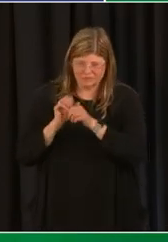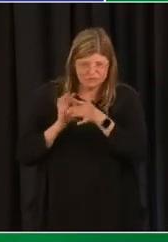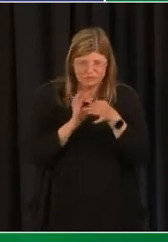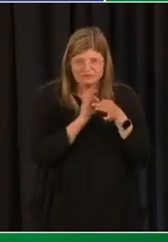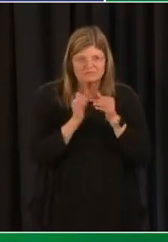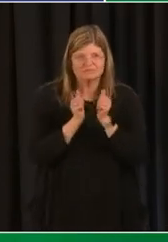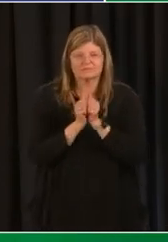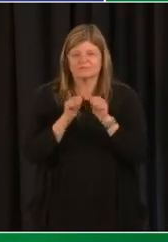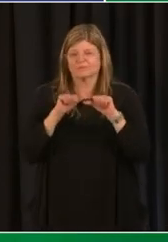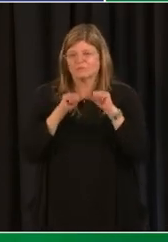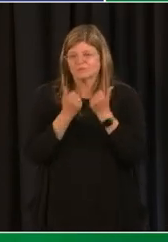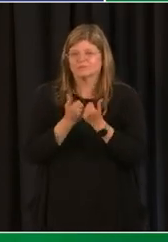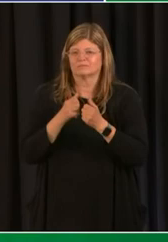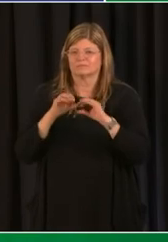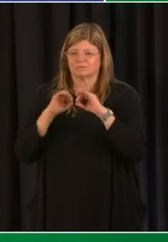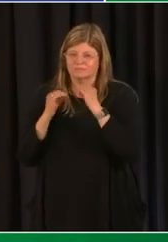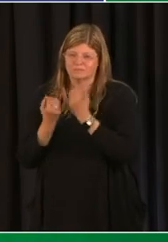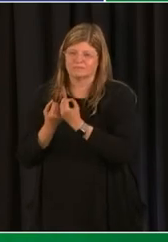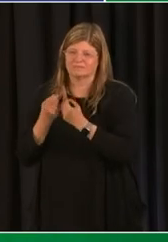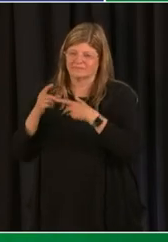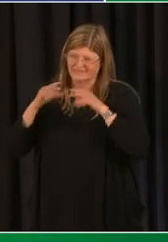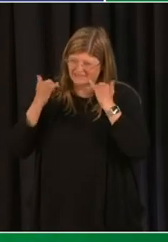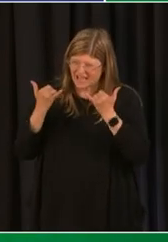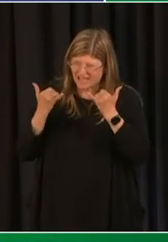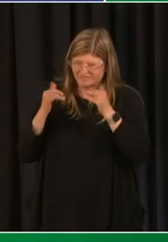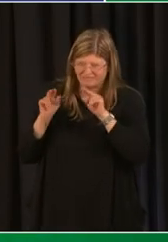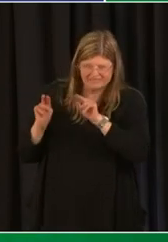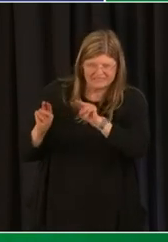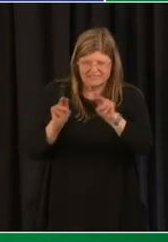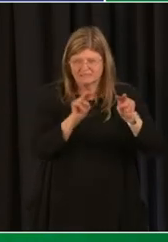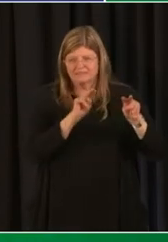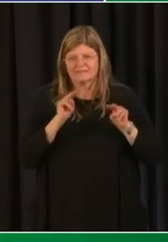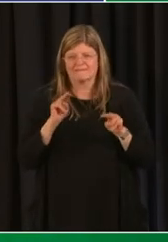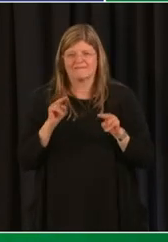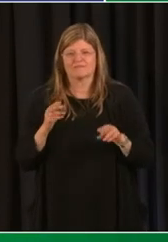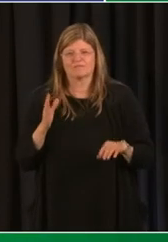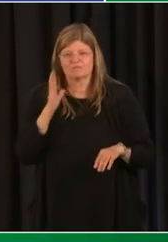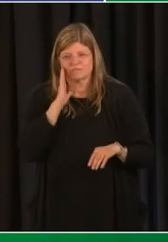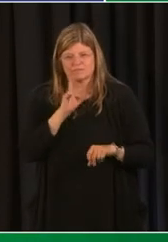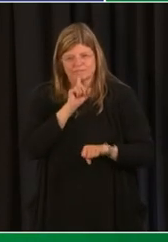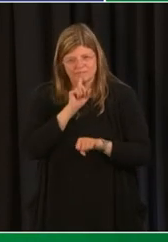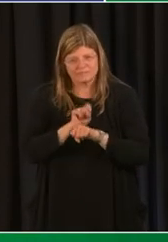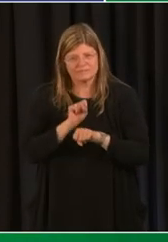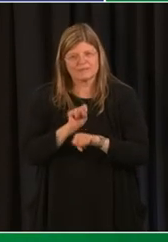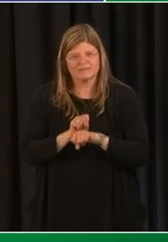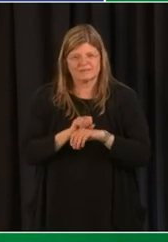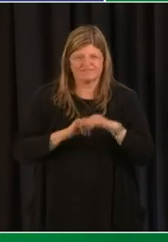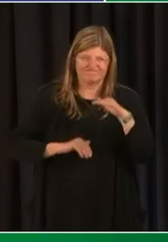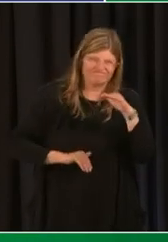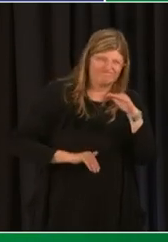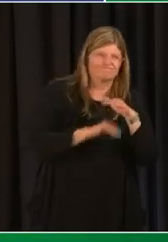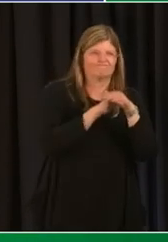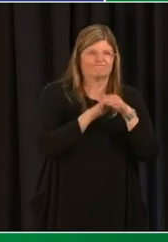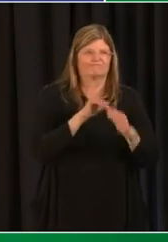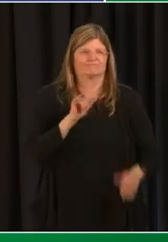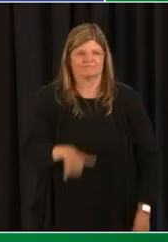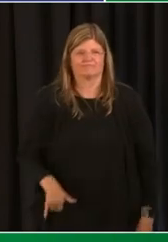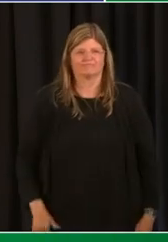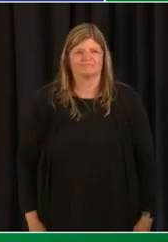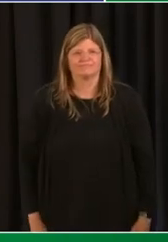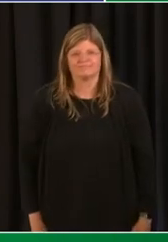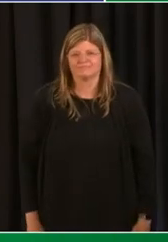So stay tuned. It should be starting this week, and we will really be able to maximize that.